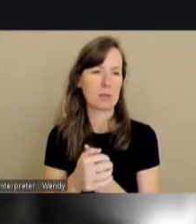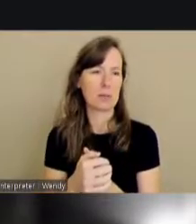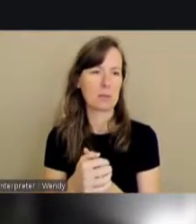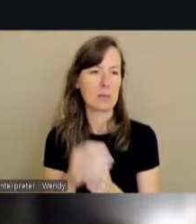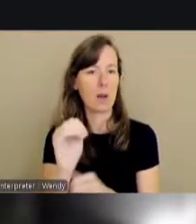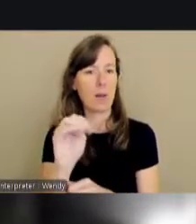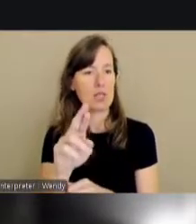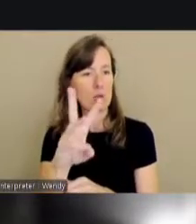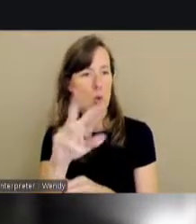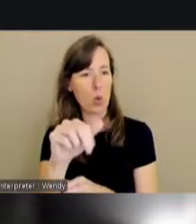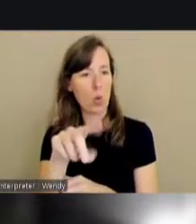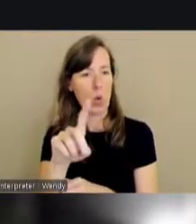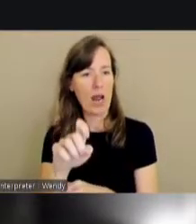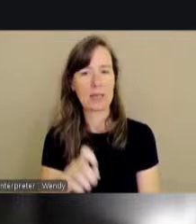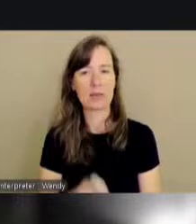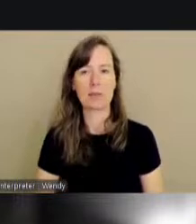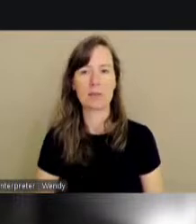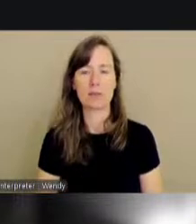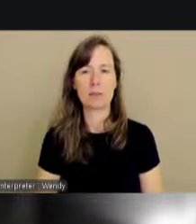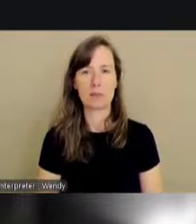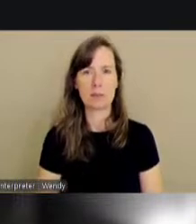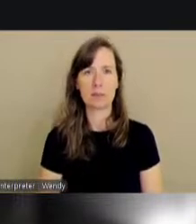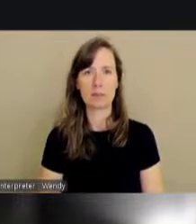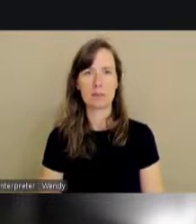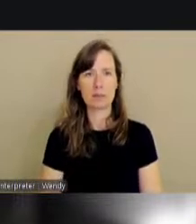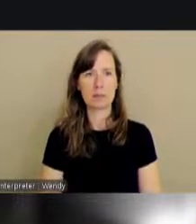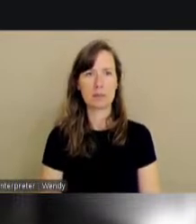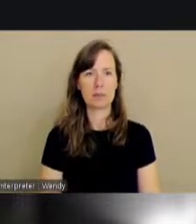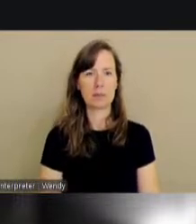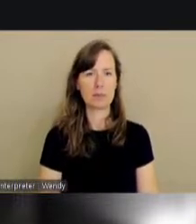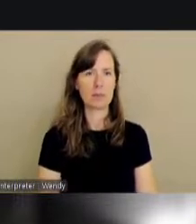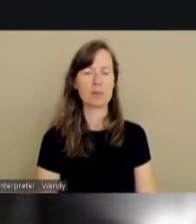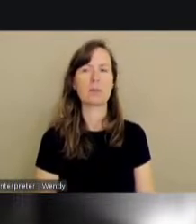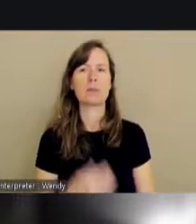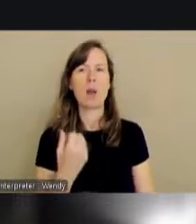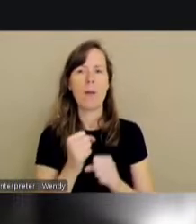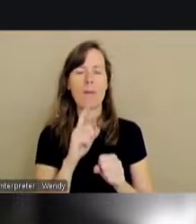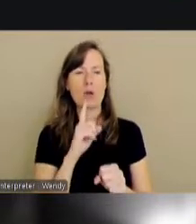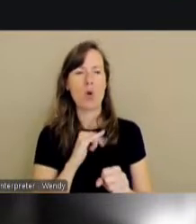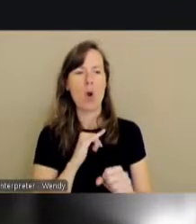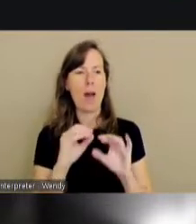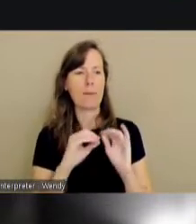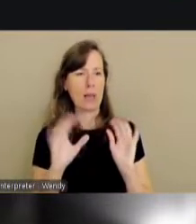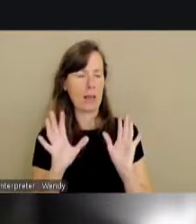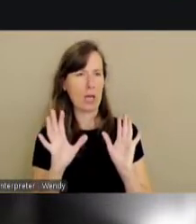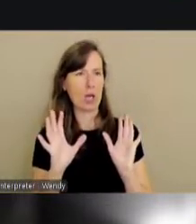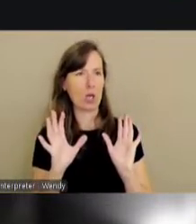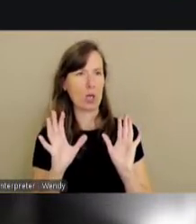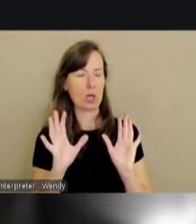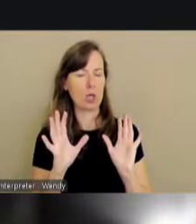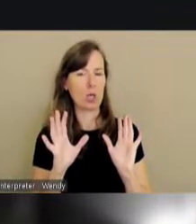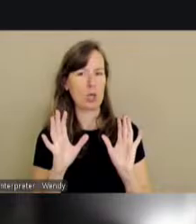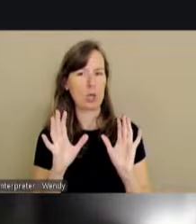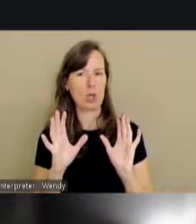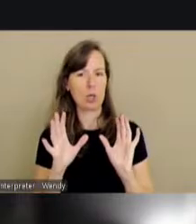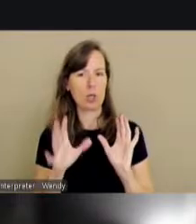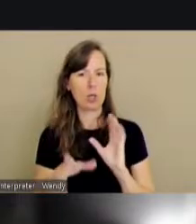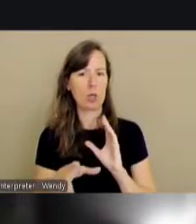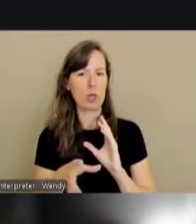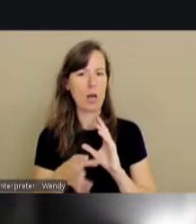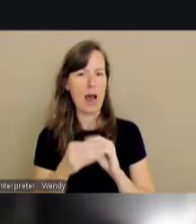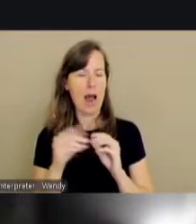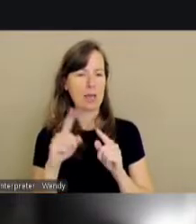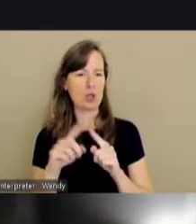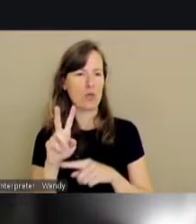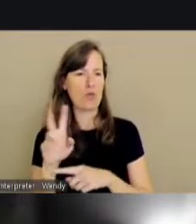Mr. Wade, go ahead. Just make sure I'm clear to piggyback off Vice Mayor. Are we saying that we